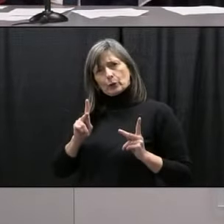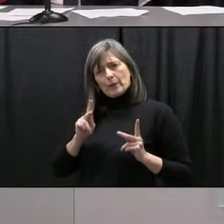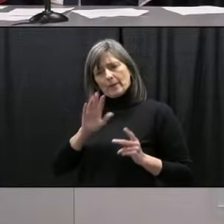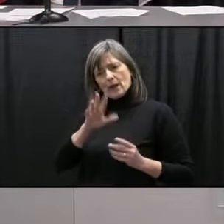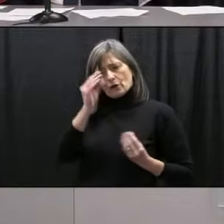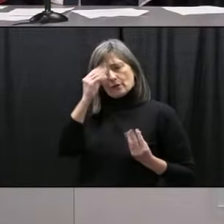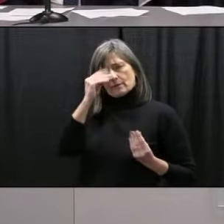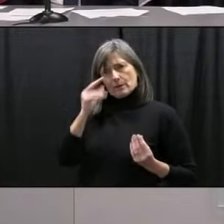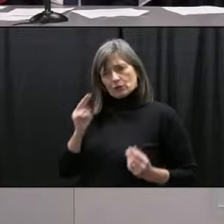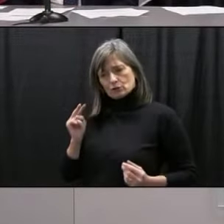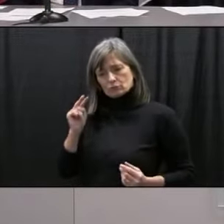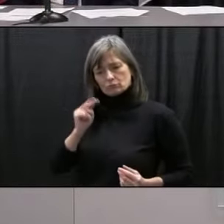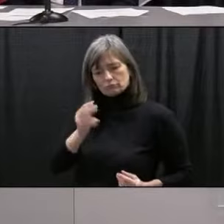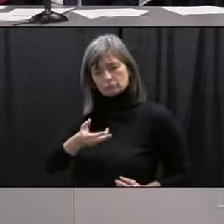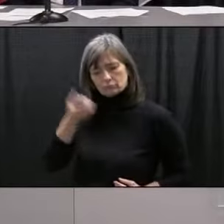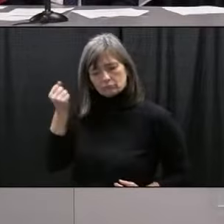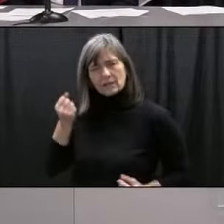on that?